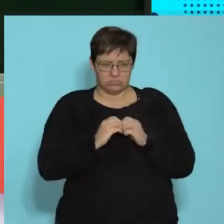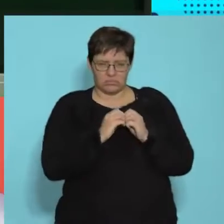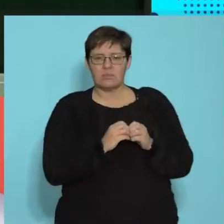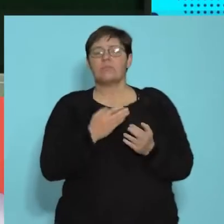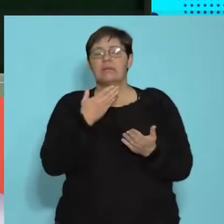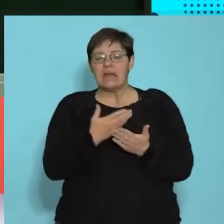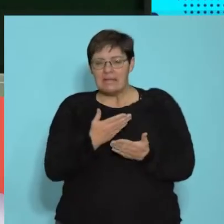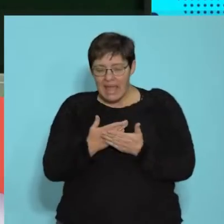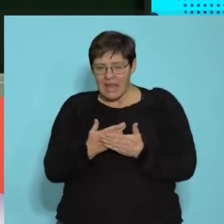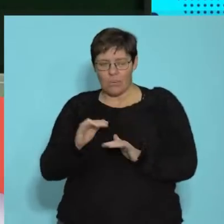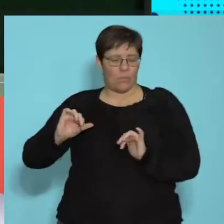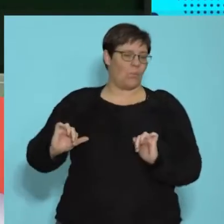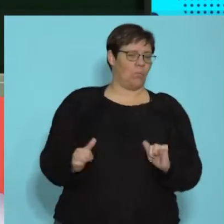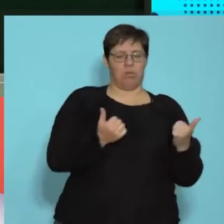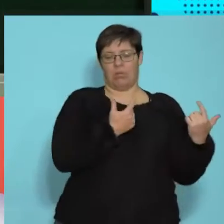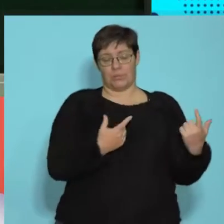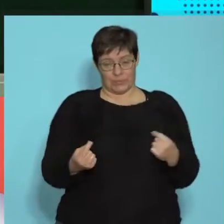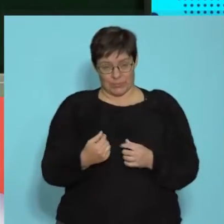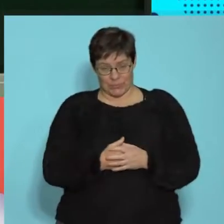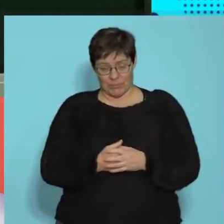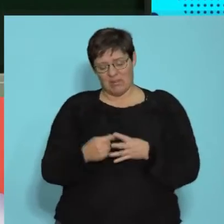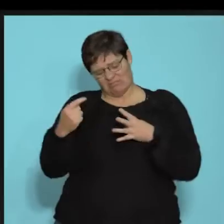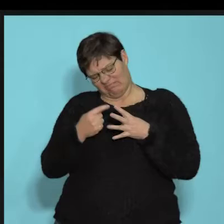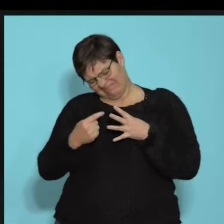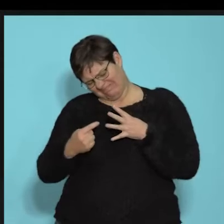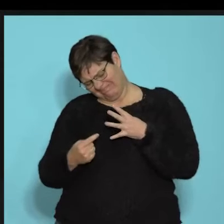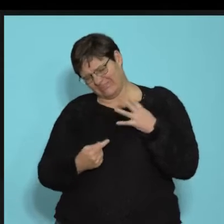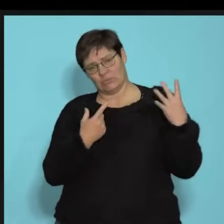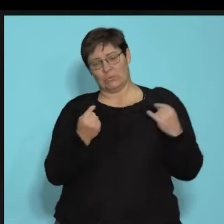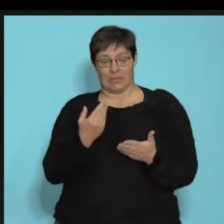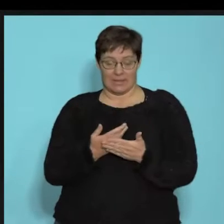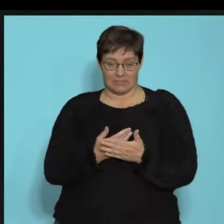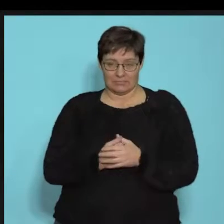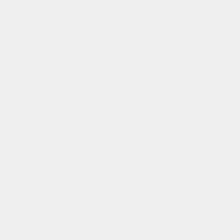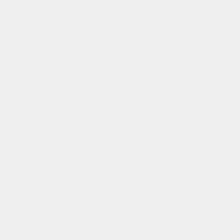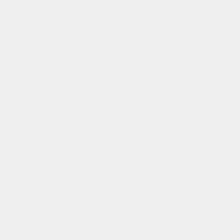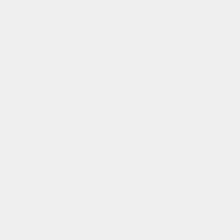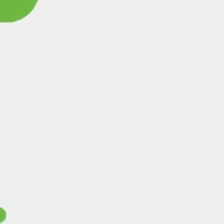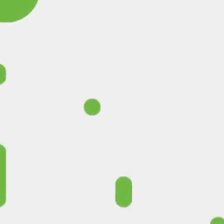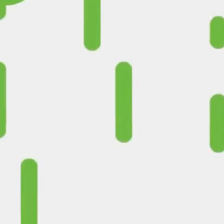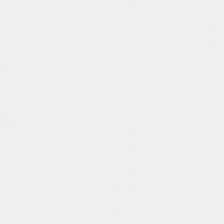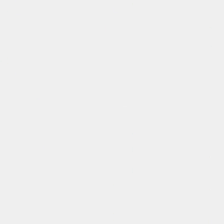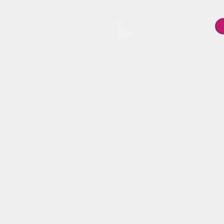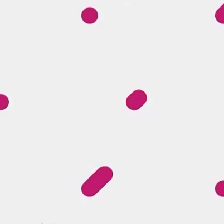it's made so well, that it's able to do everything that it needs?